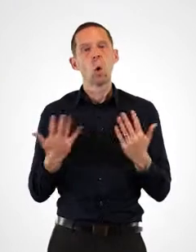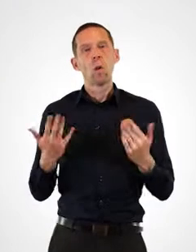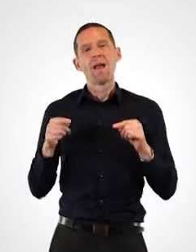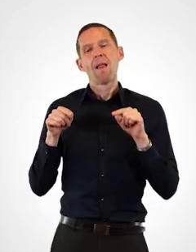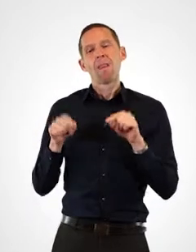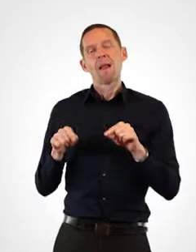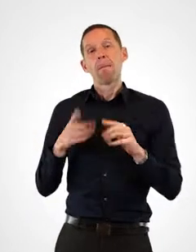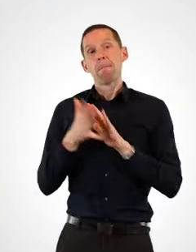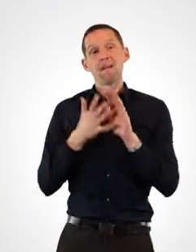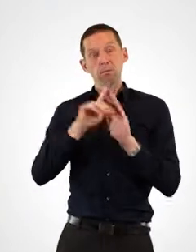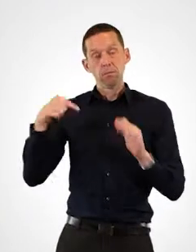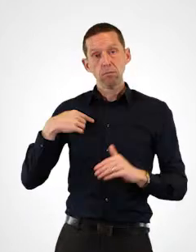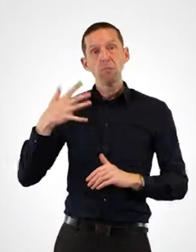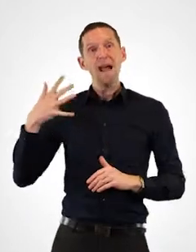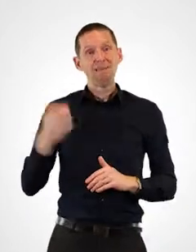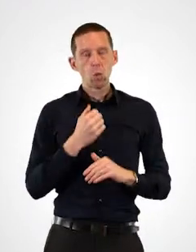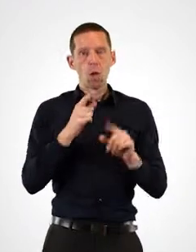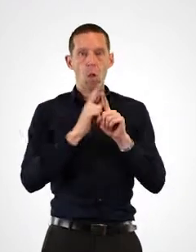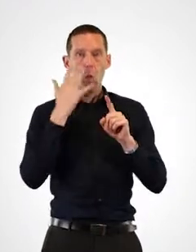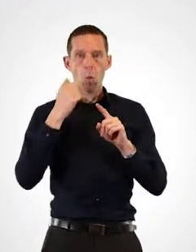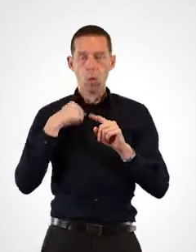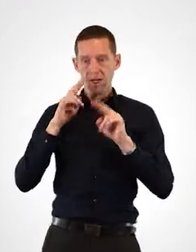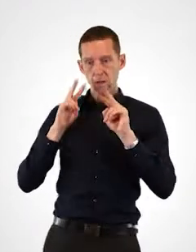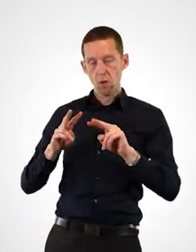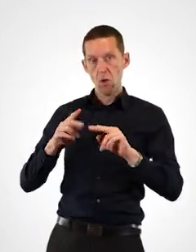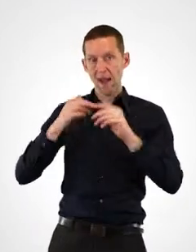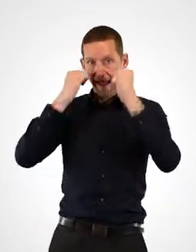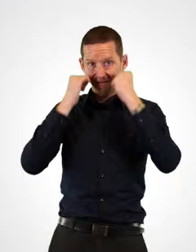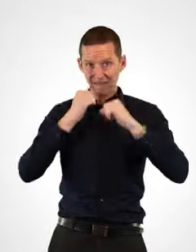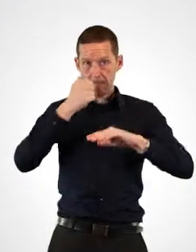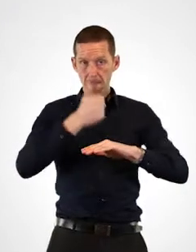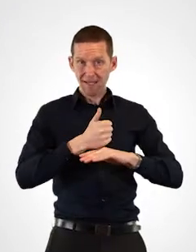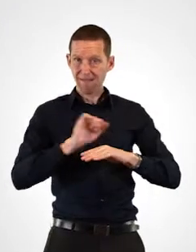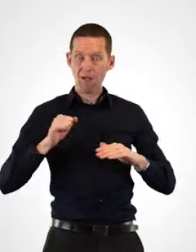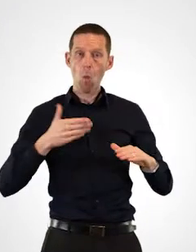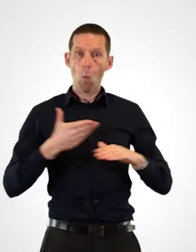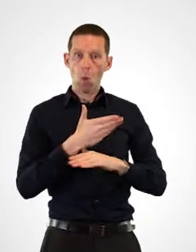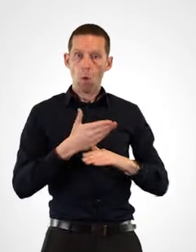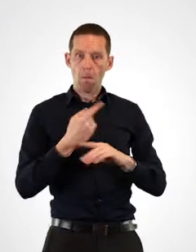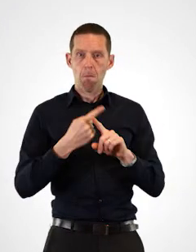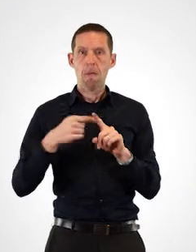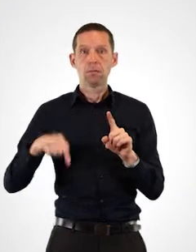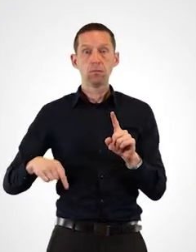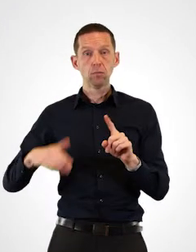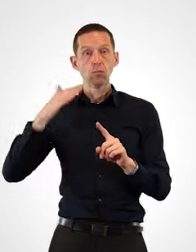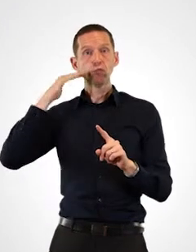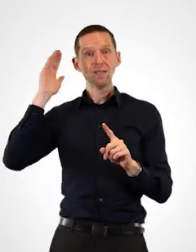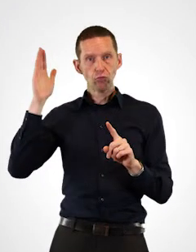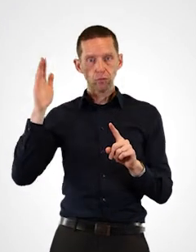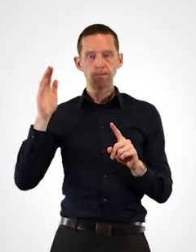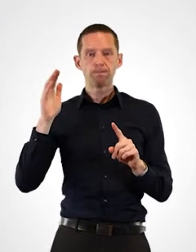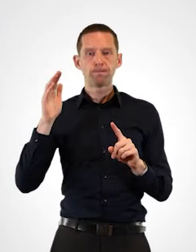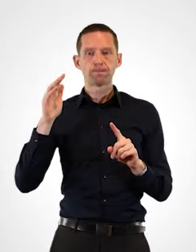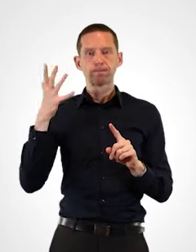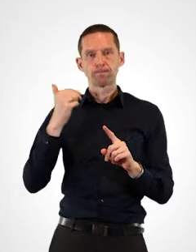it requires us in terms of looking at an evidence base for the work that we do and for this presentation to draw on the